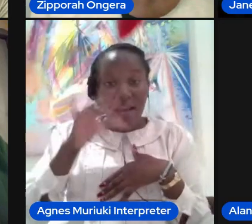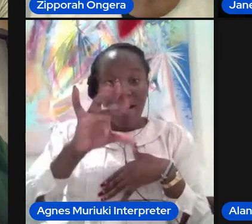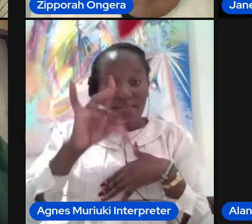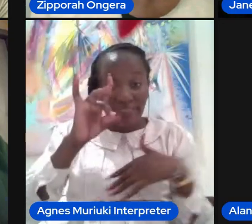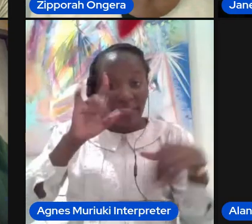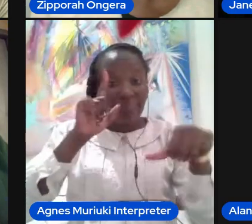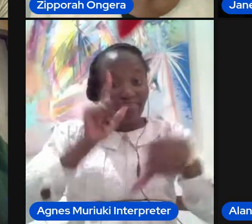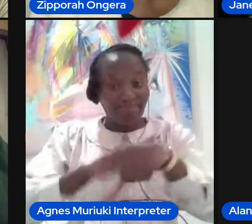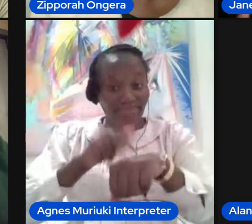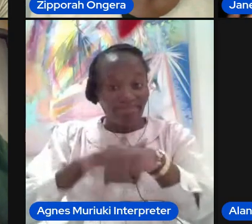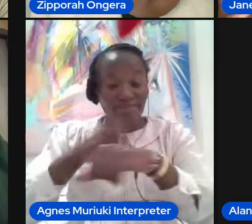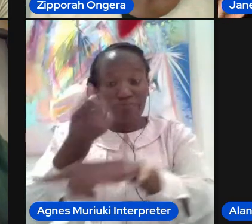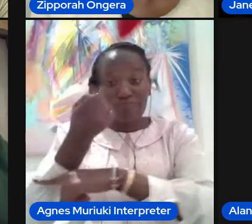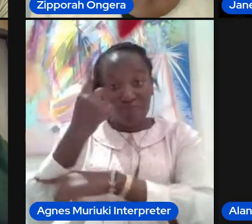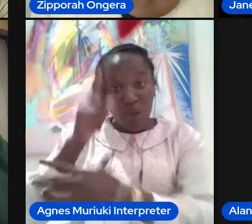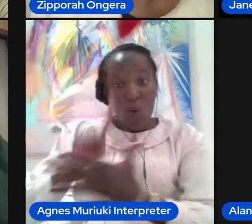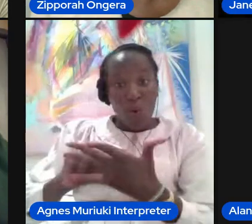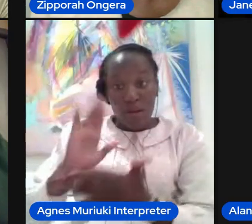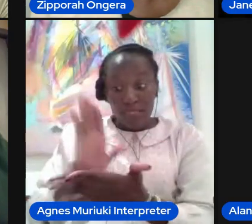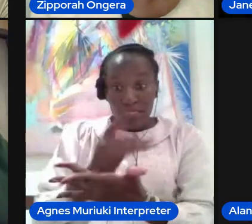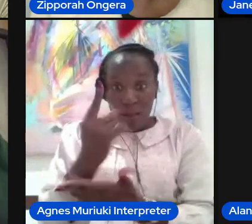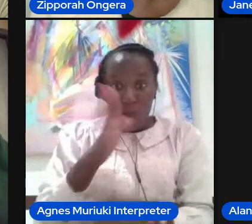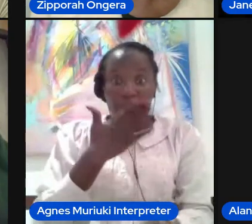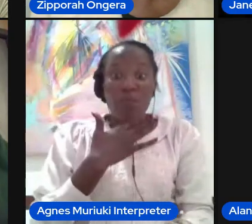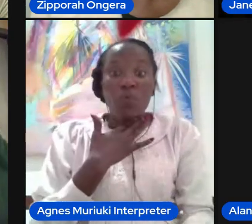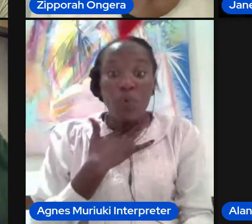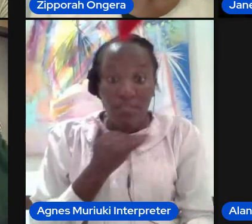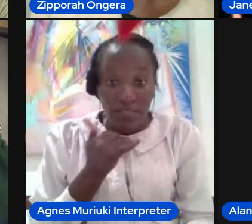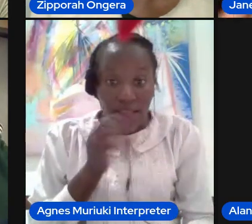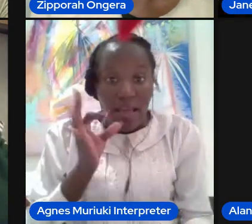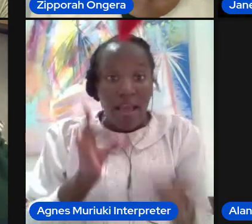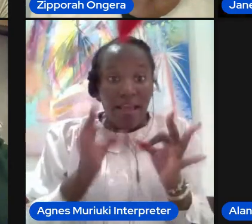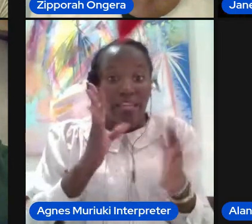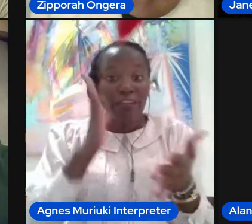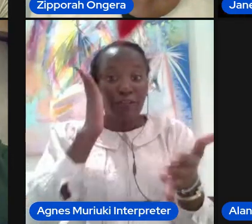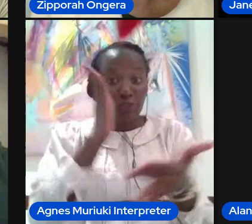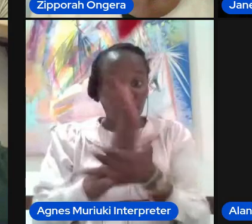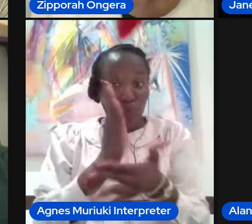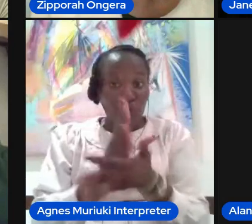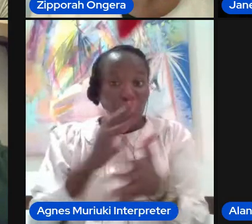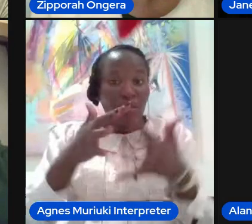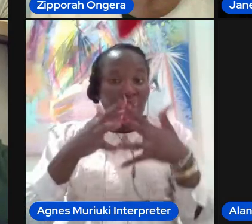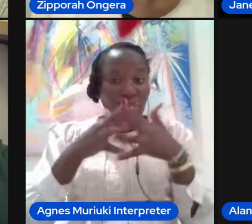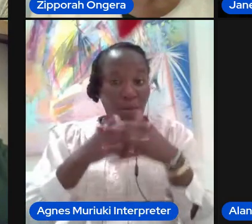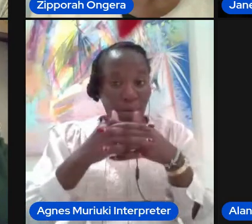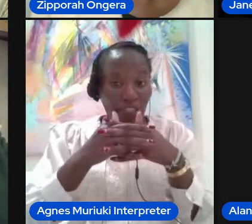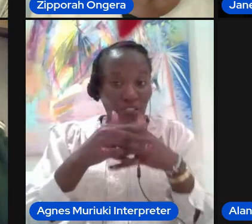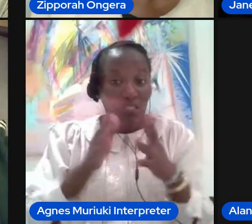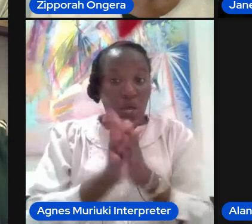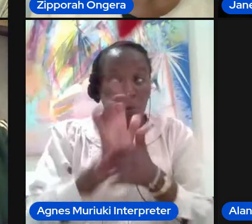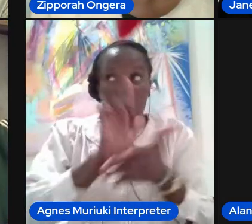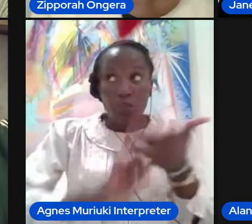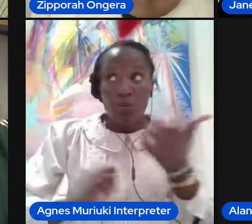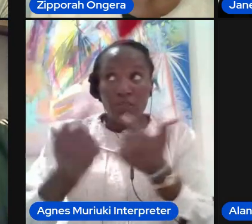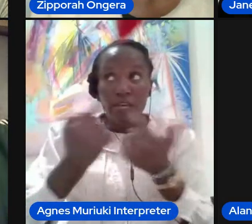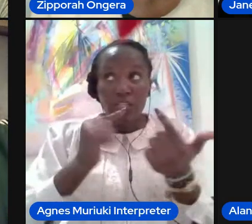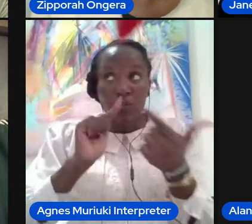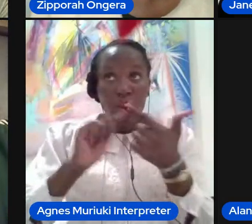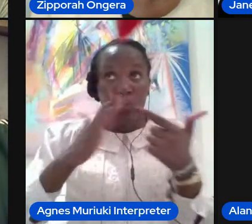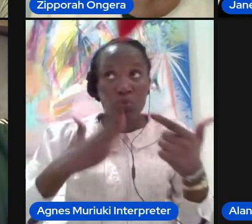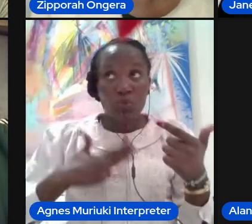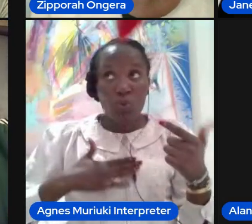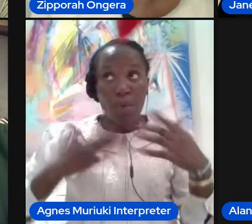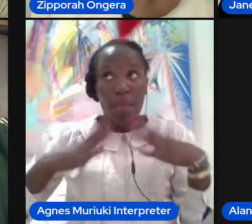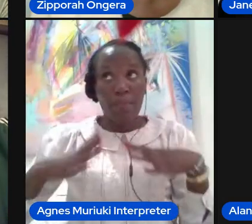what somebody wants. And if it aligns with what I talk to my audience from time to time, why not? We can